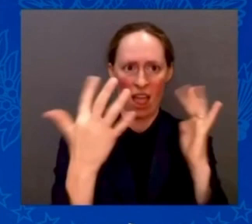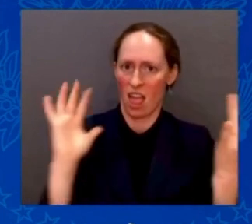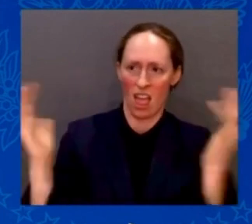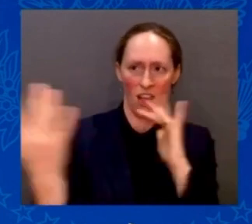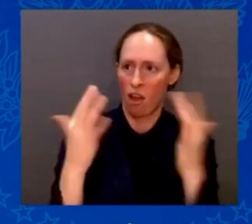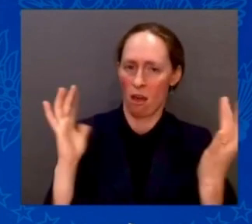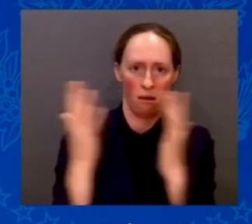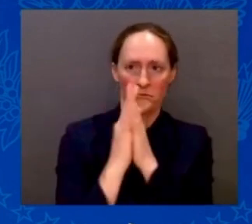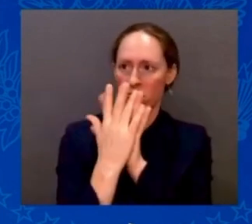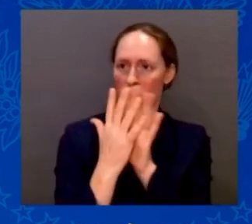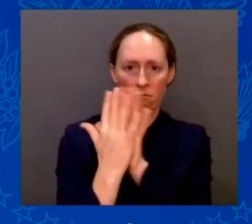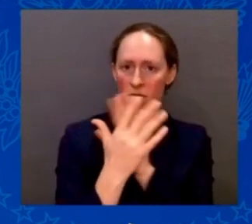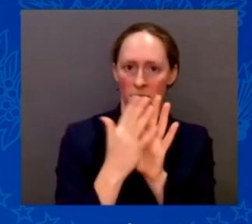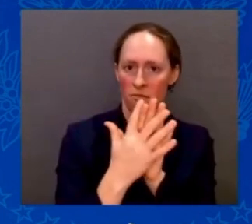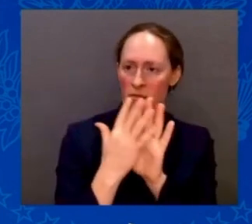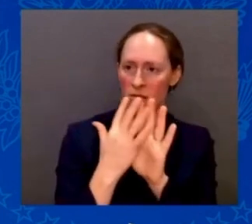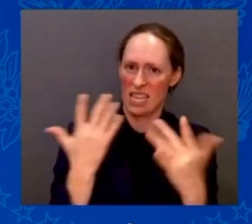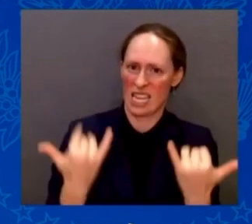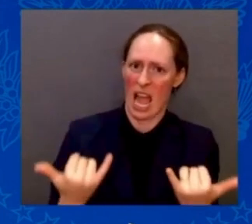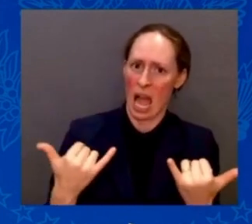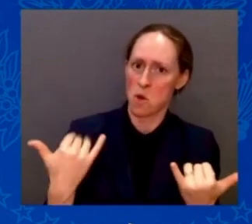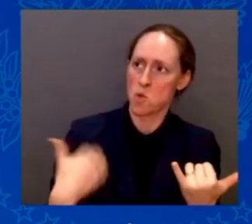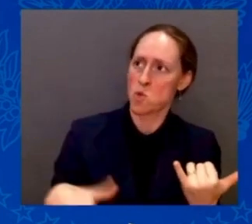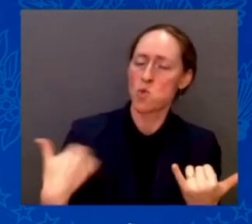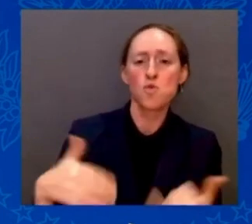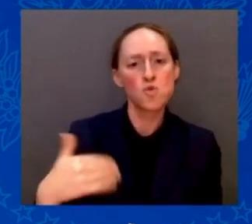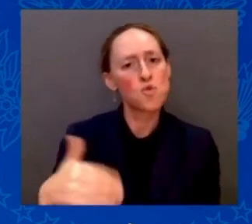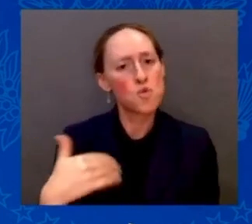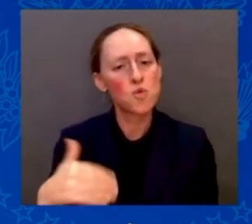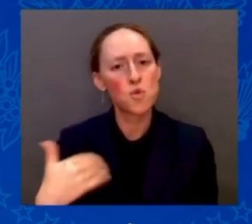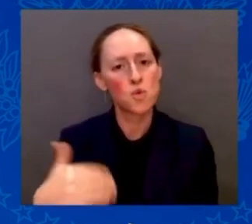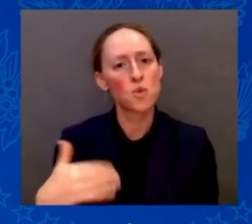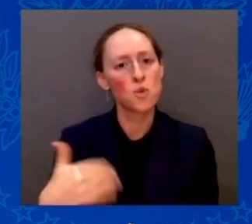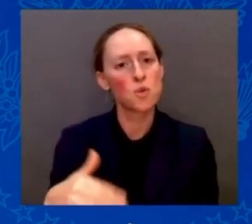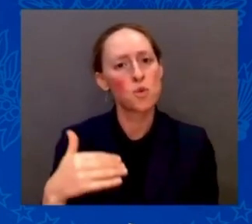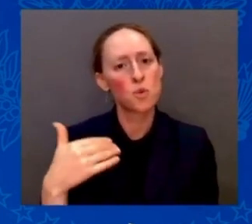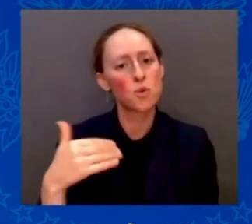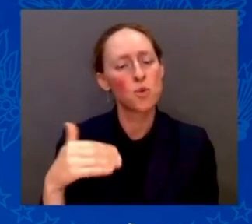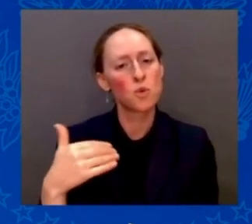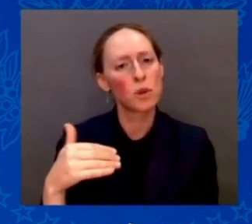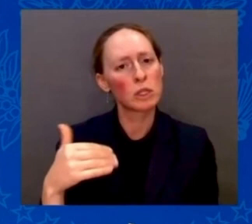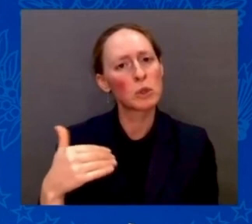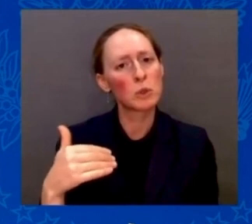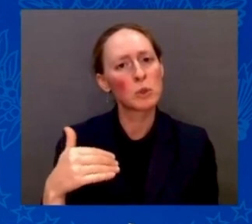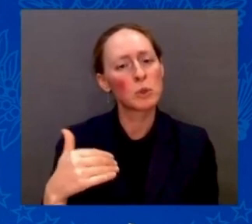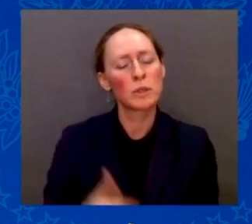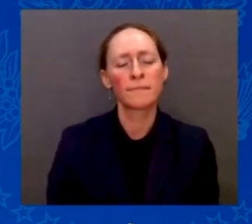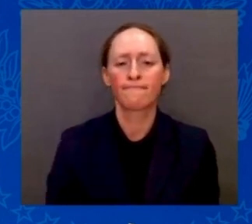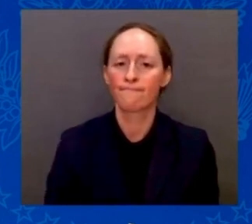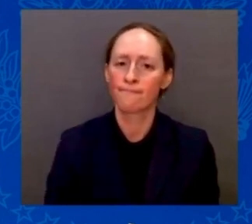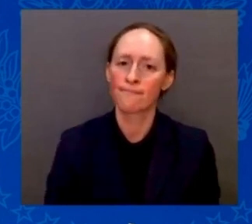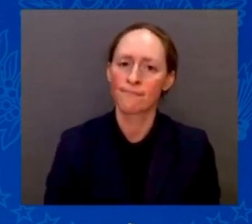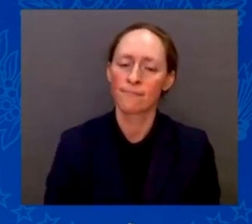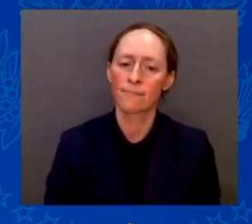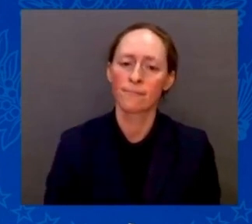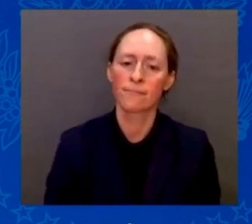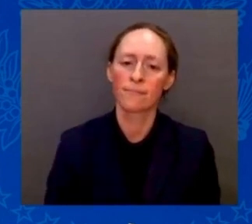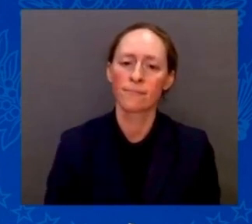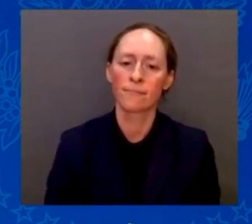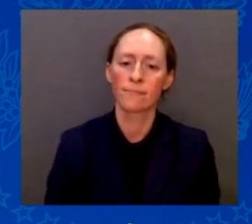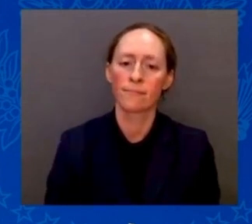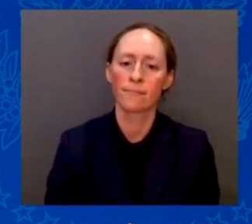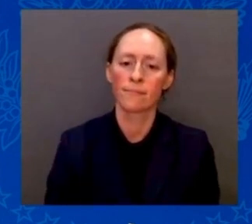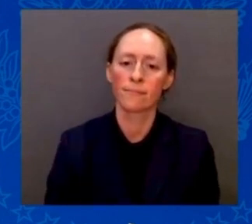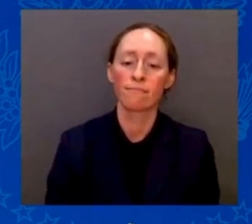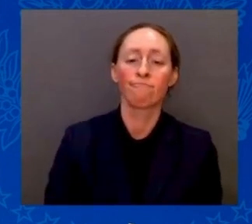because we've done it before. Look, under the Obama-Biden administration, we invested hundreds of millions